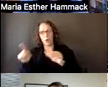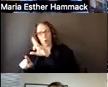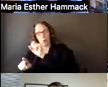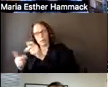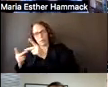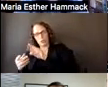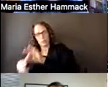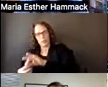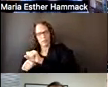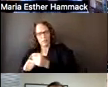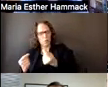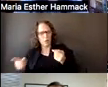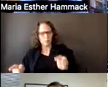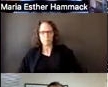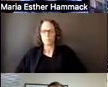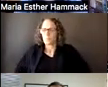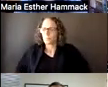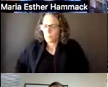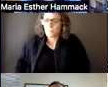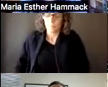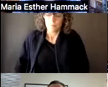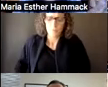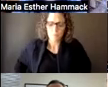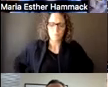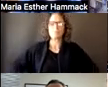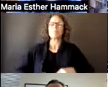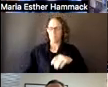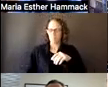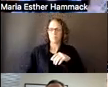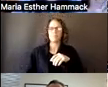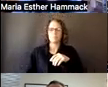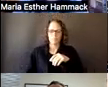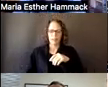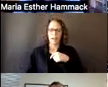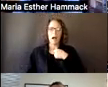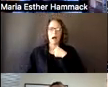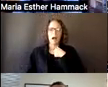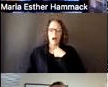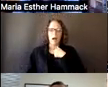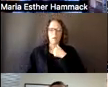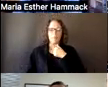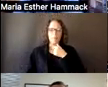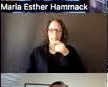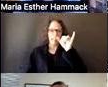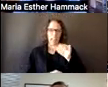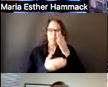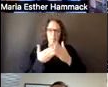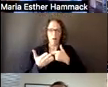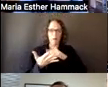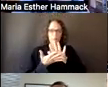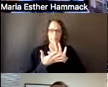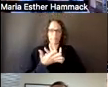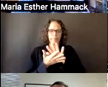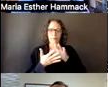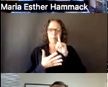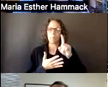Yes, so as I tried to explain that very well, because that's when my notes were, had disappeared from